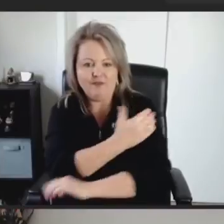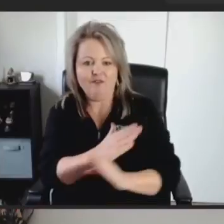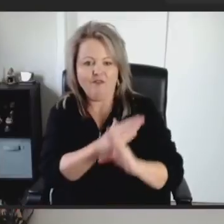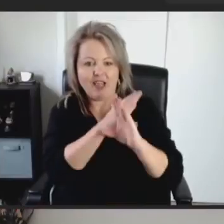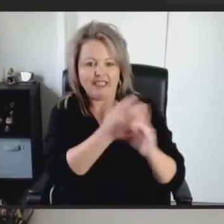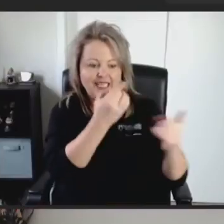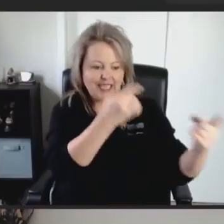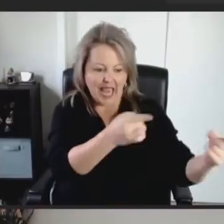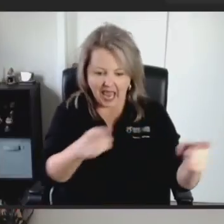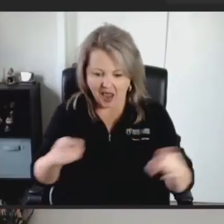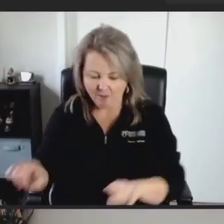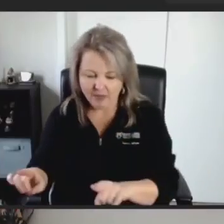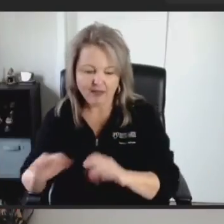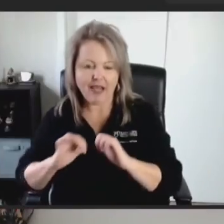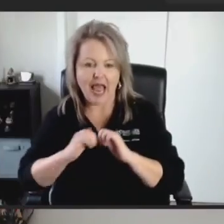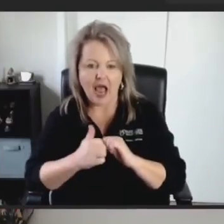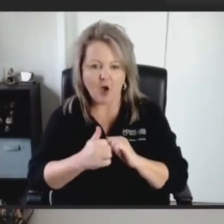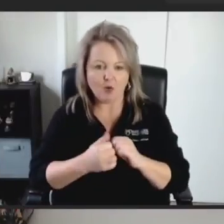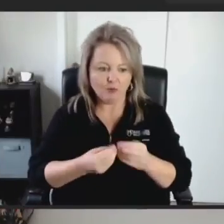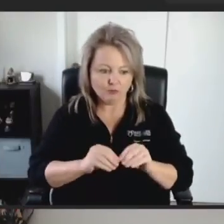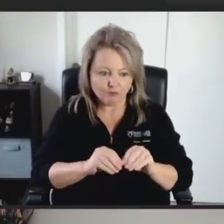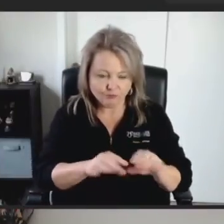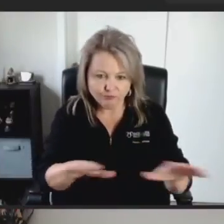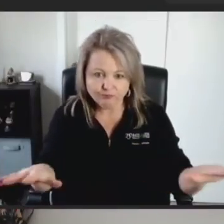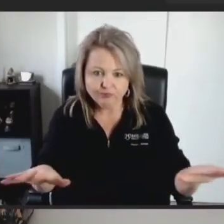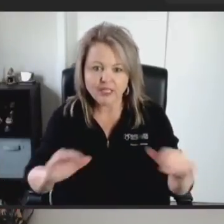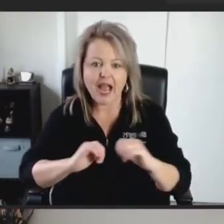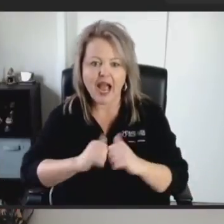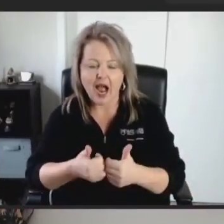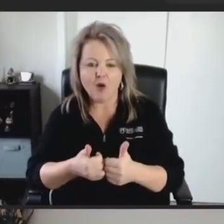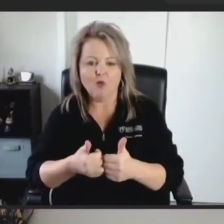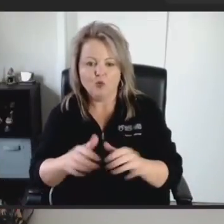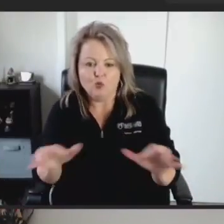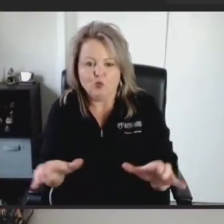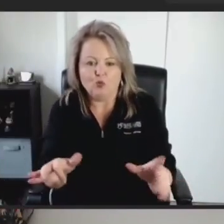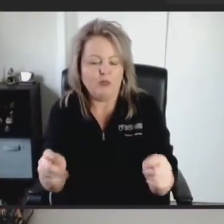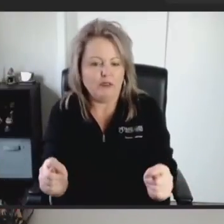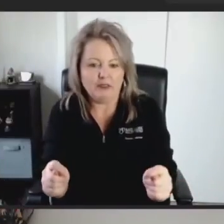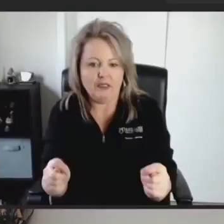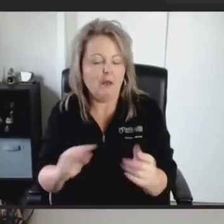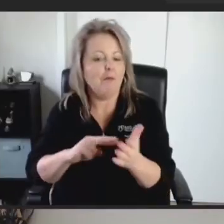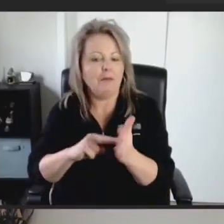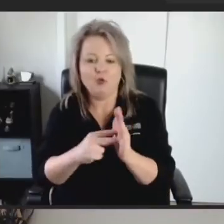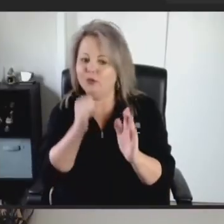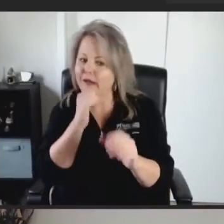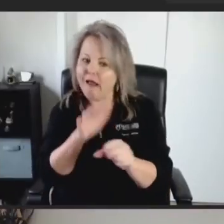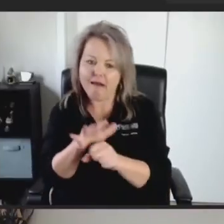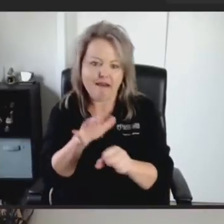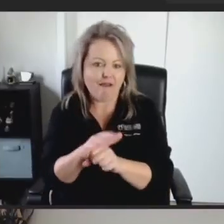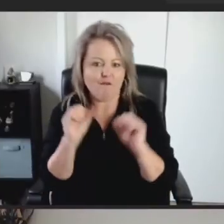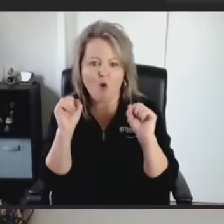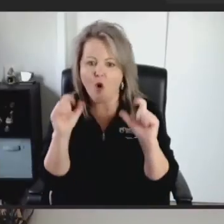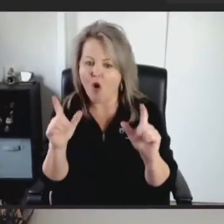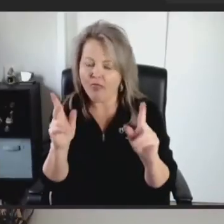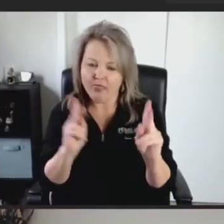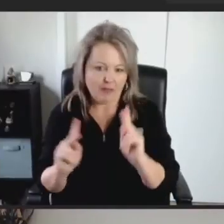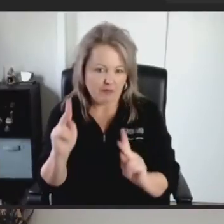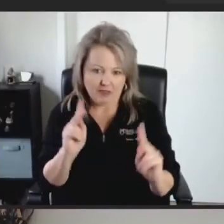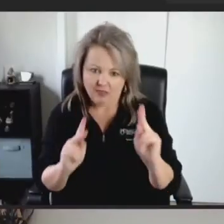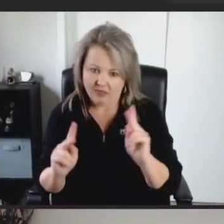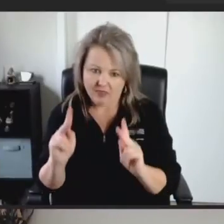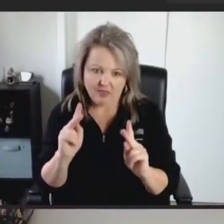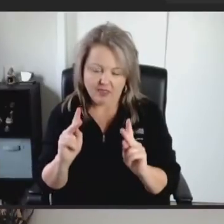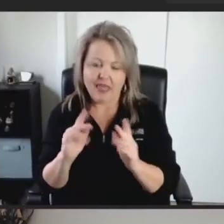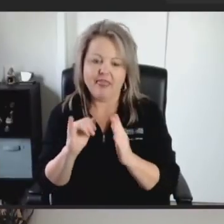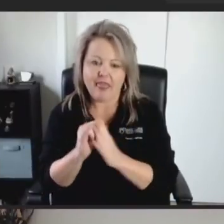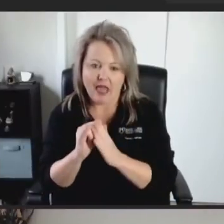it's allocated. It's really important to understand that there's not nearly enough vaccine for the numbers of people that qualify